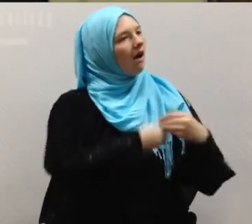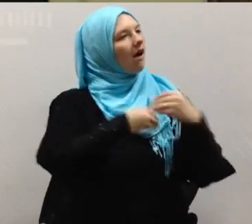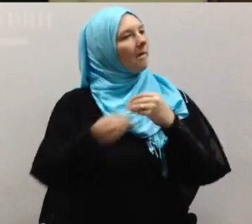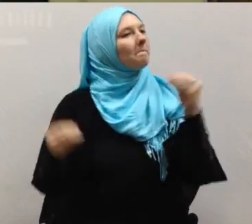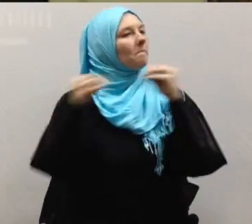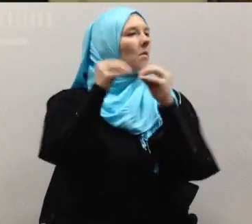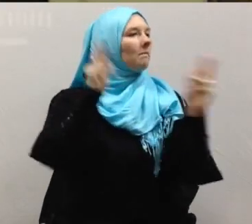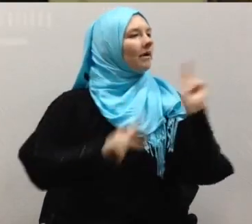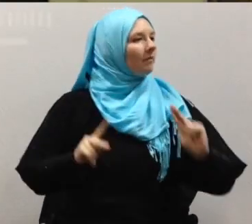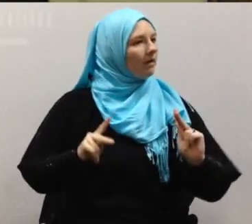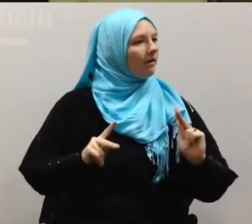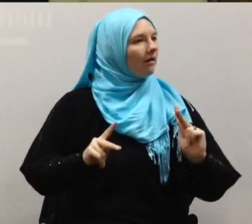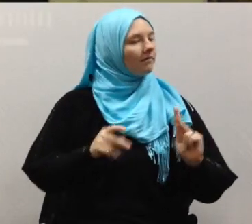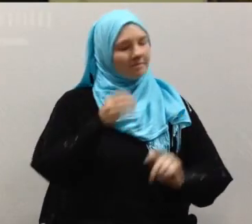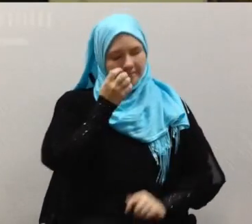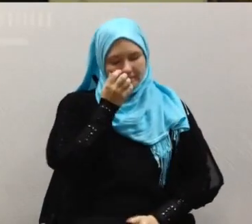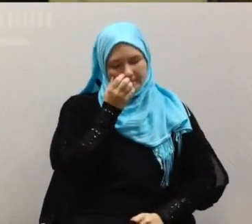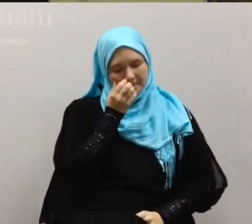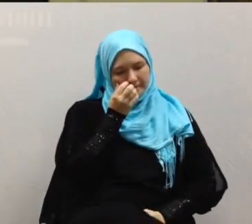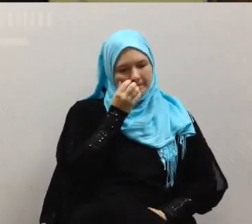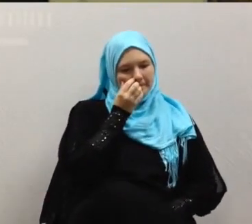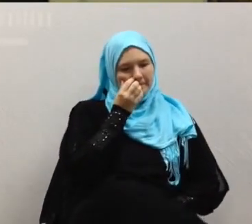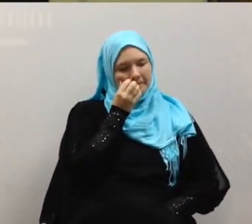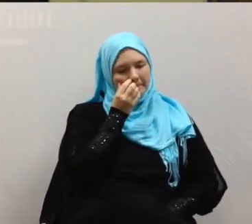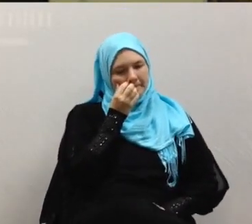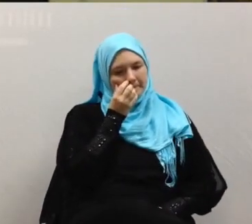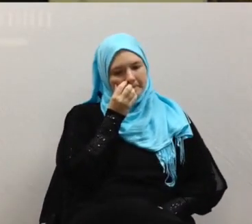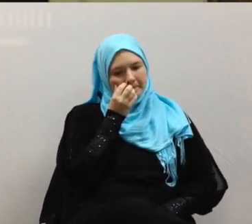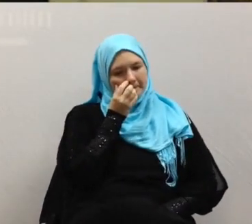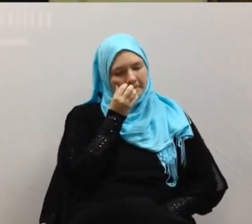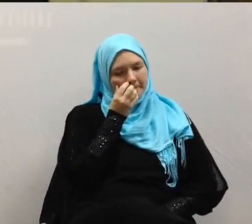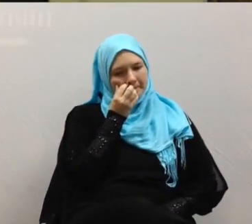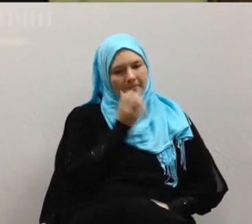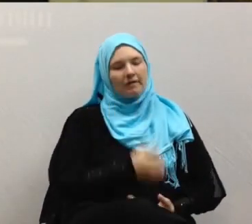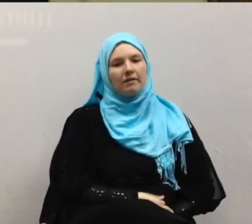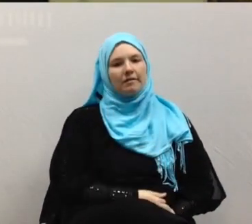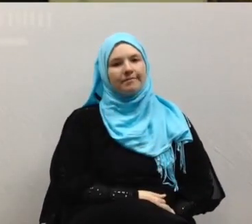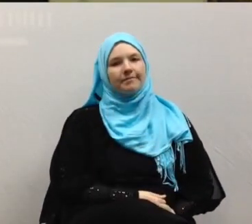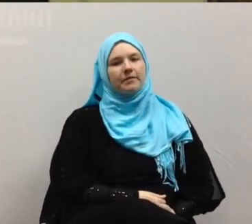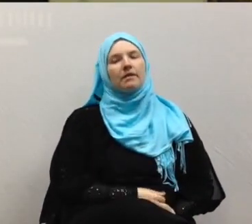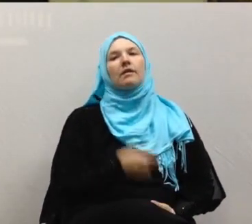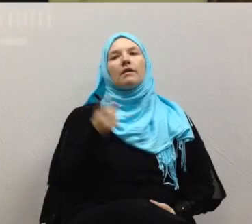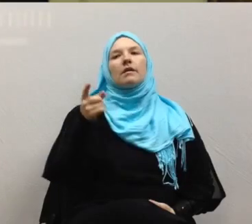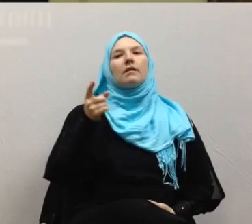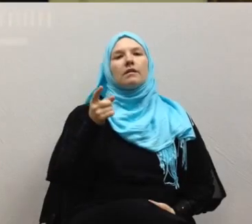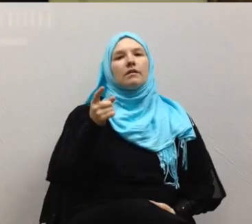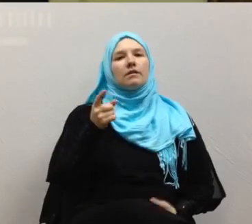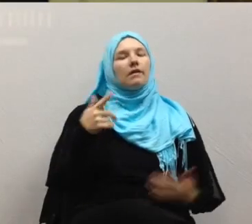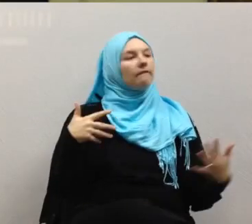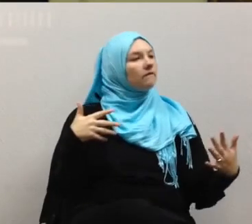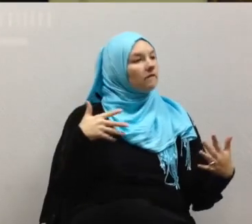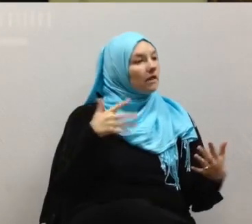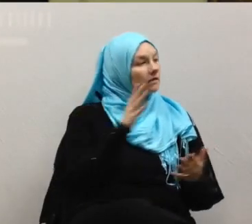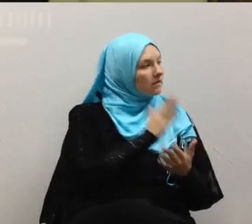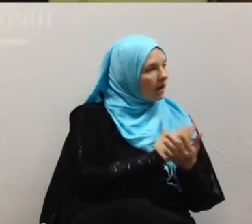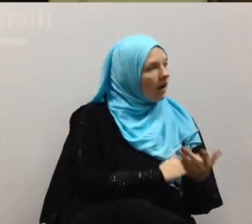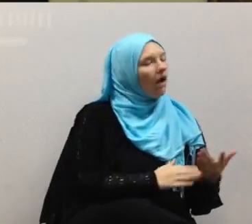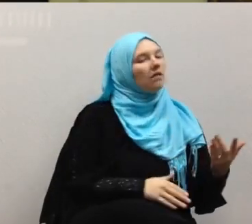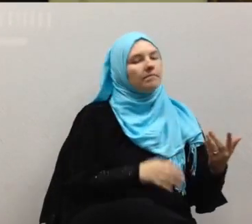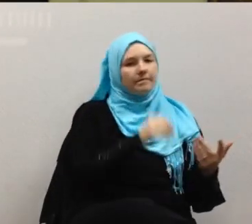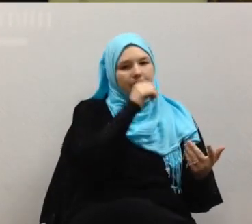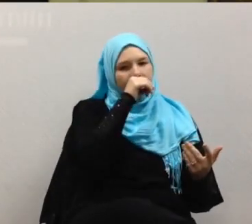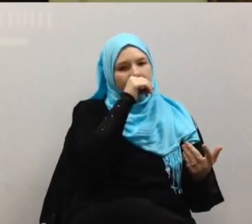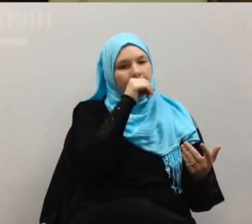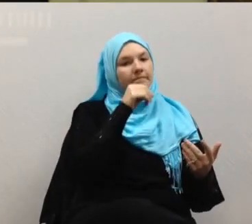any effort to defend even themselves, fearing that if Muslims get